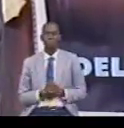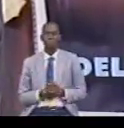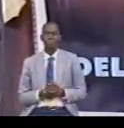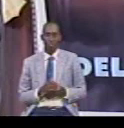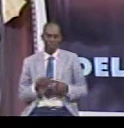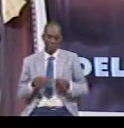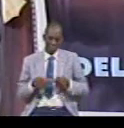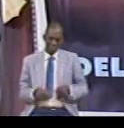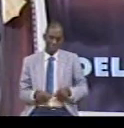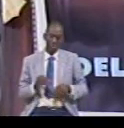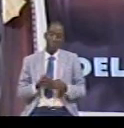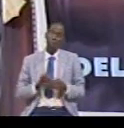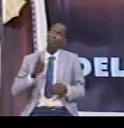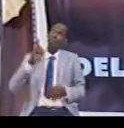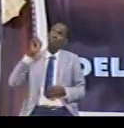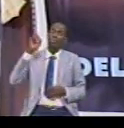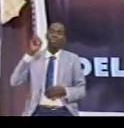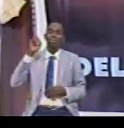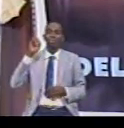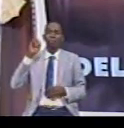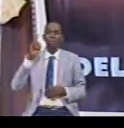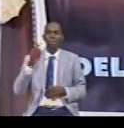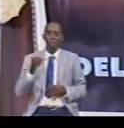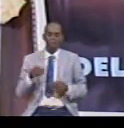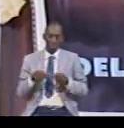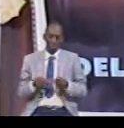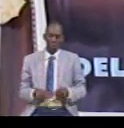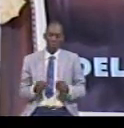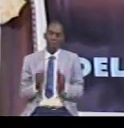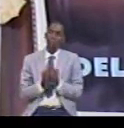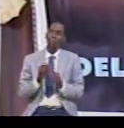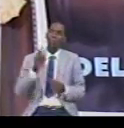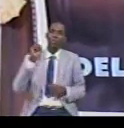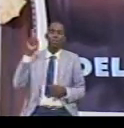Abide in him, stay with him,